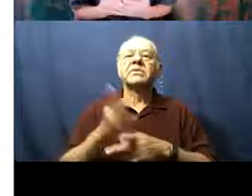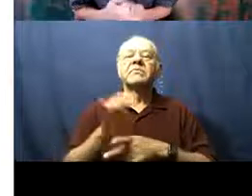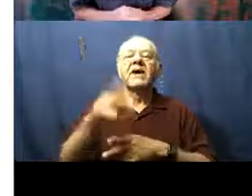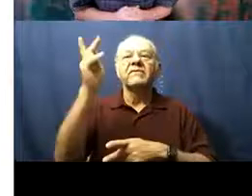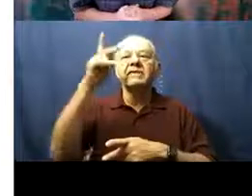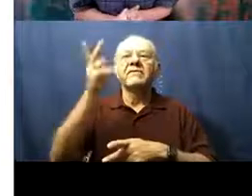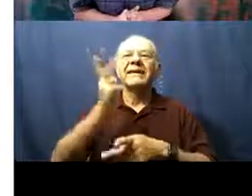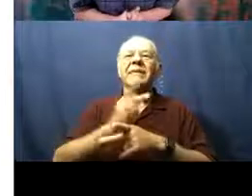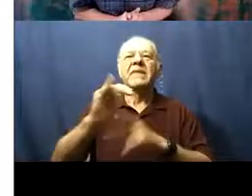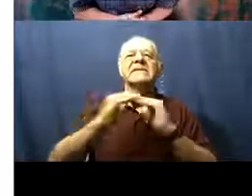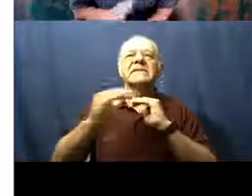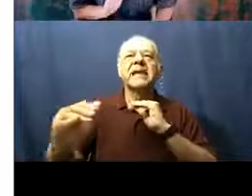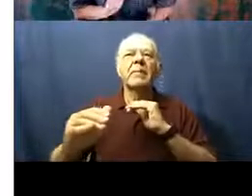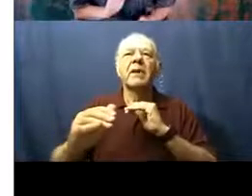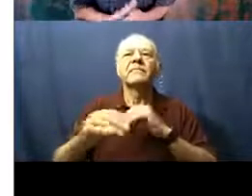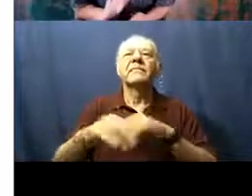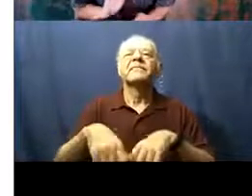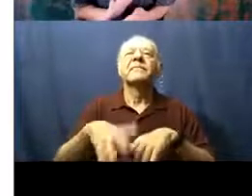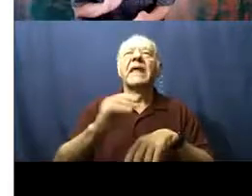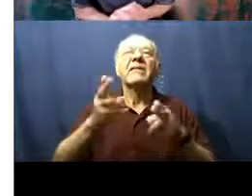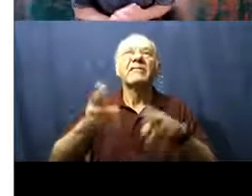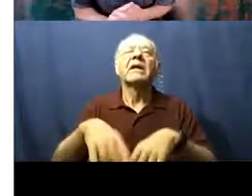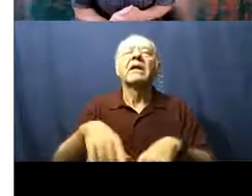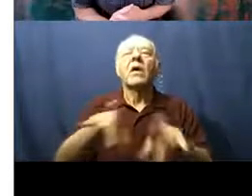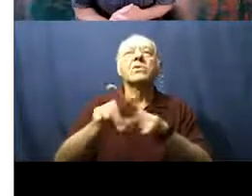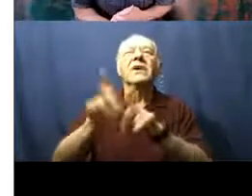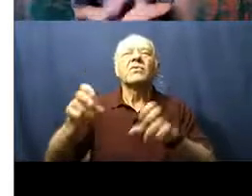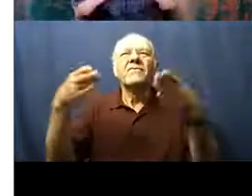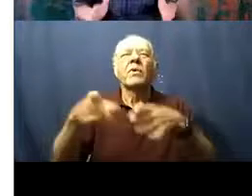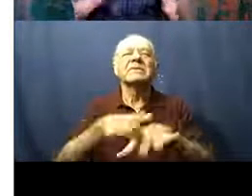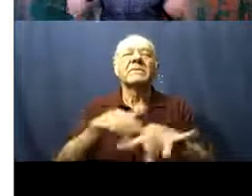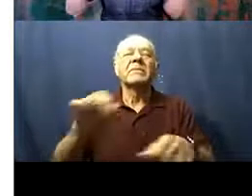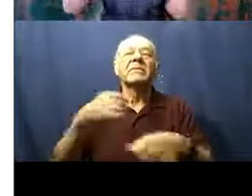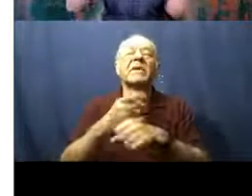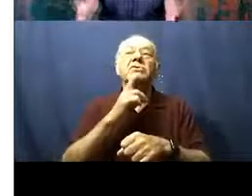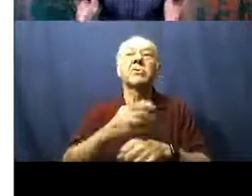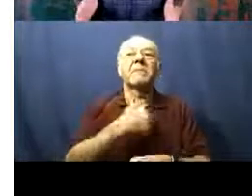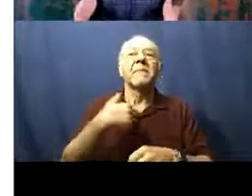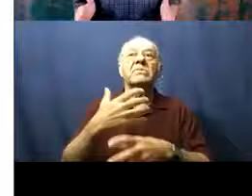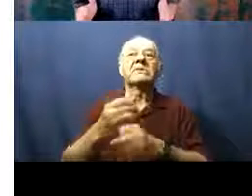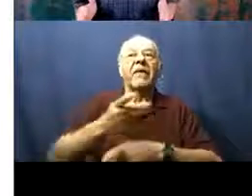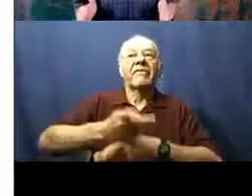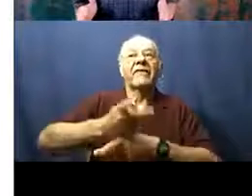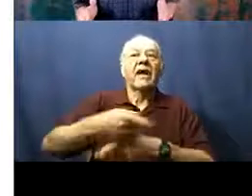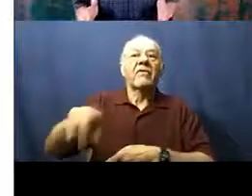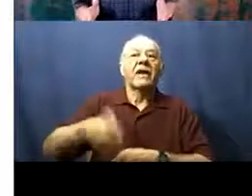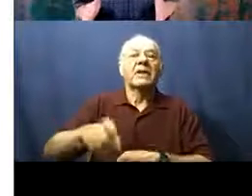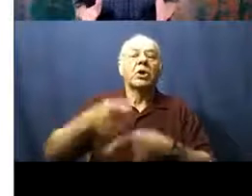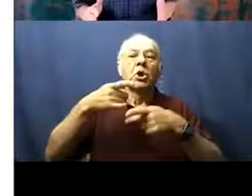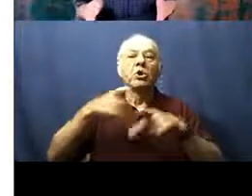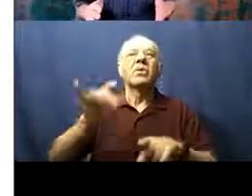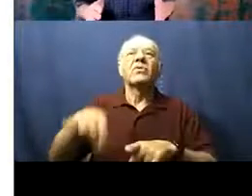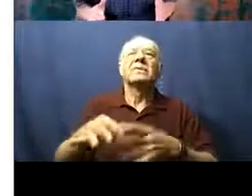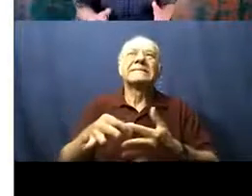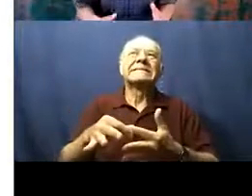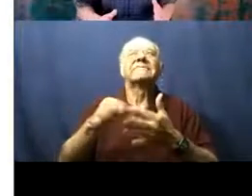to focus at the same time on making sure our members got the care they needed during those, especially those early days of the pandemic,